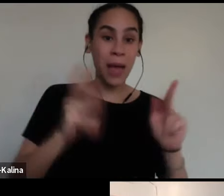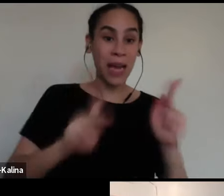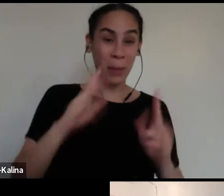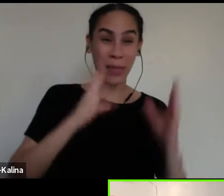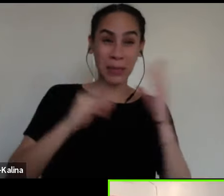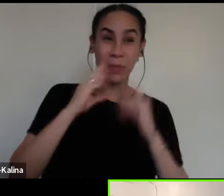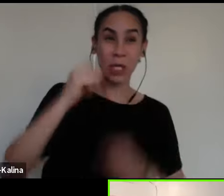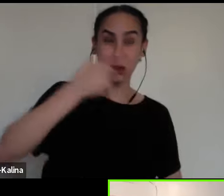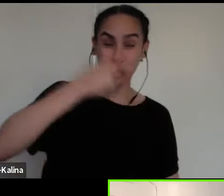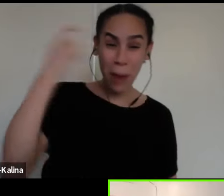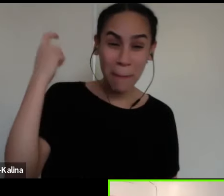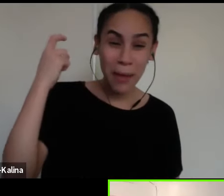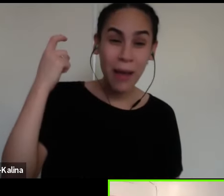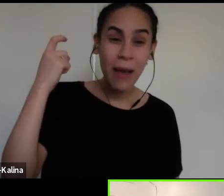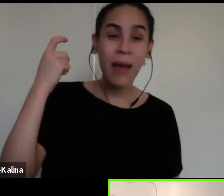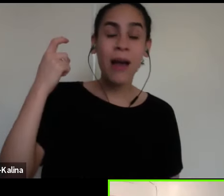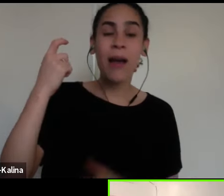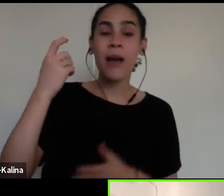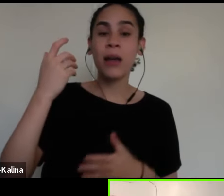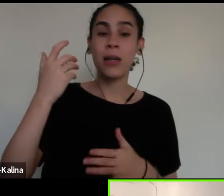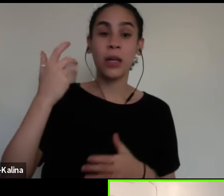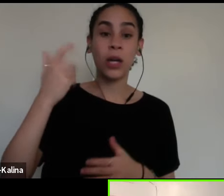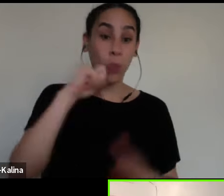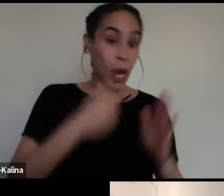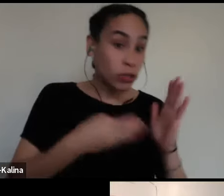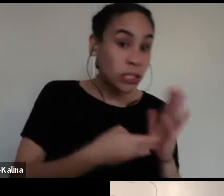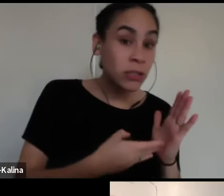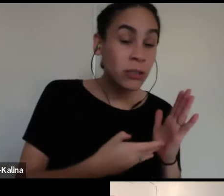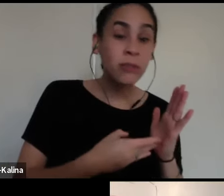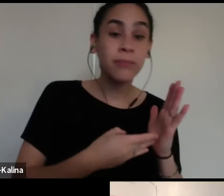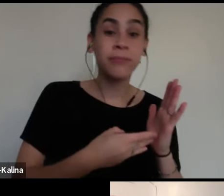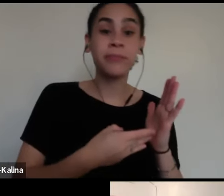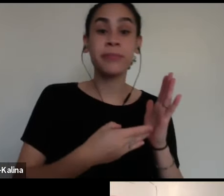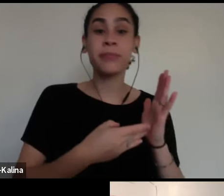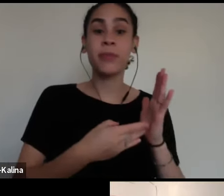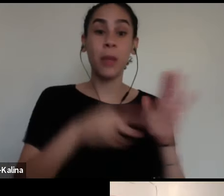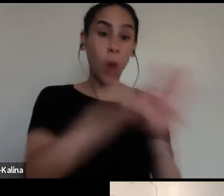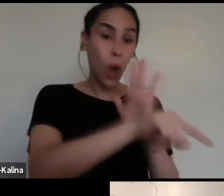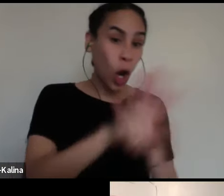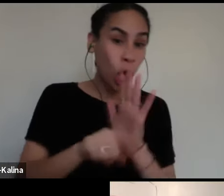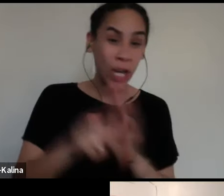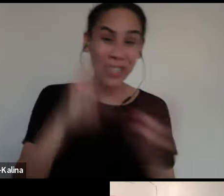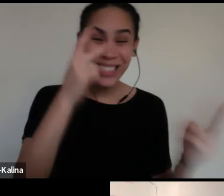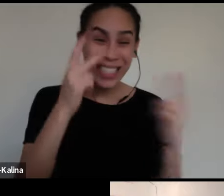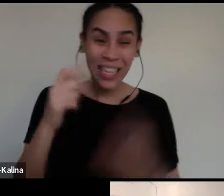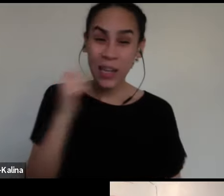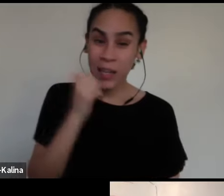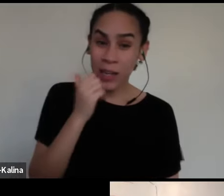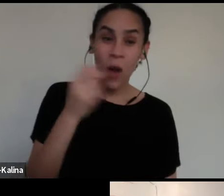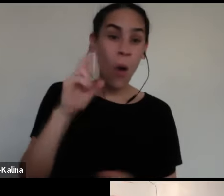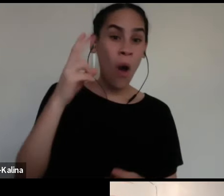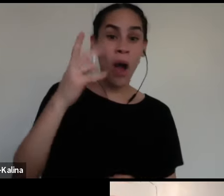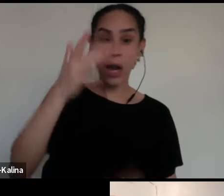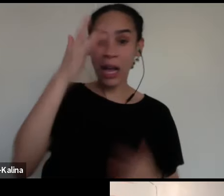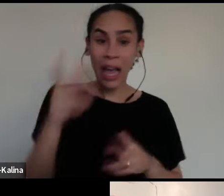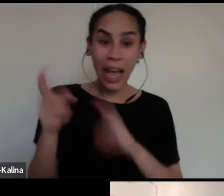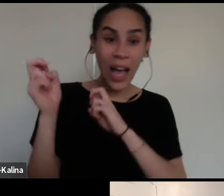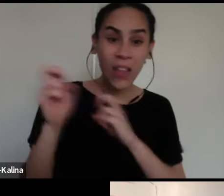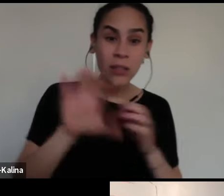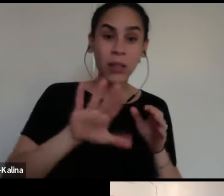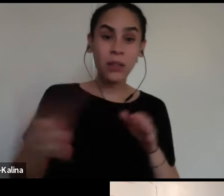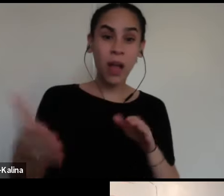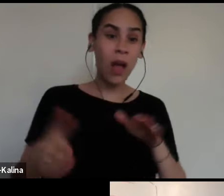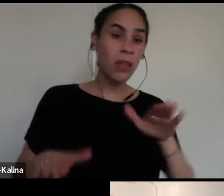whether it's due to racial injustice and murder that they're seeing daily, or illness and death in their families,